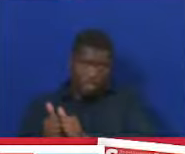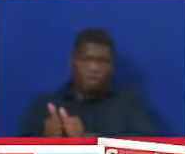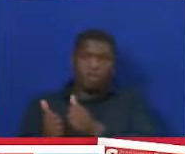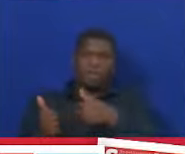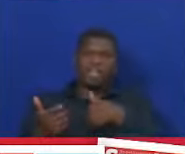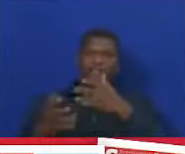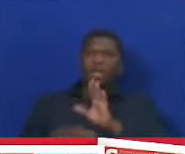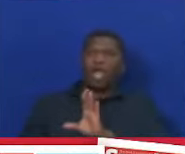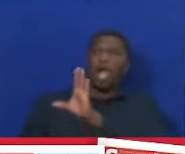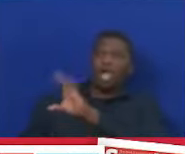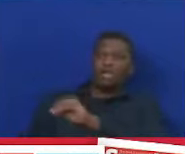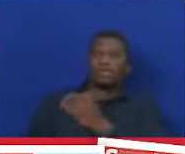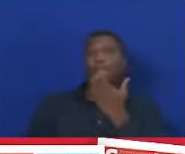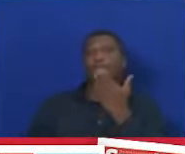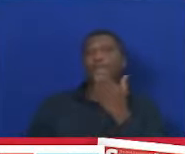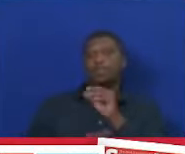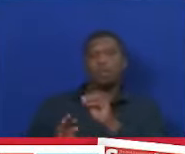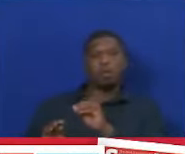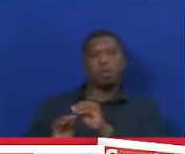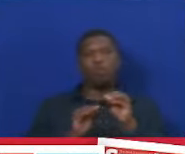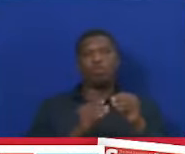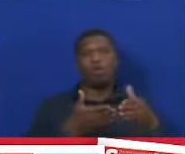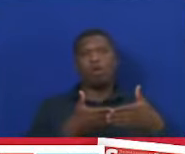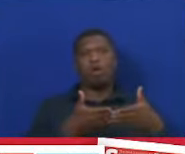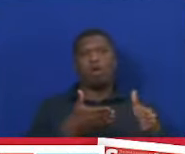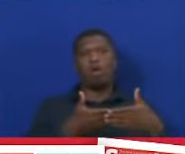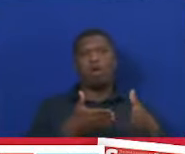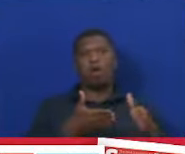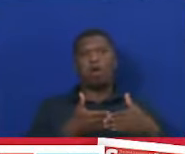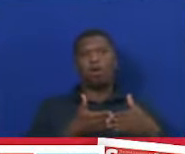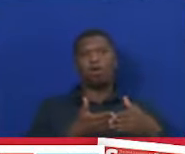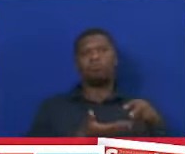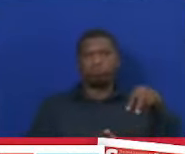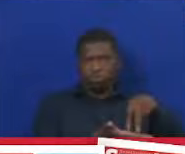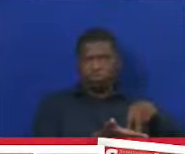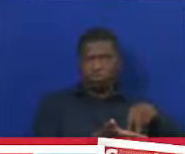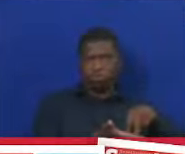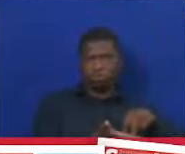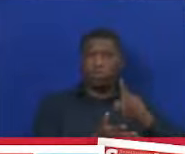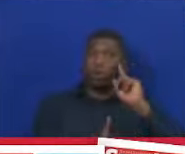can now conduct an interview with